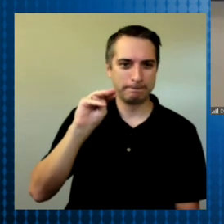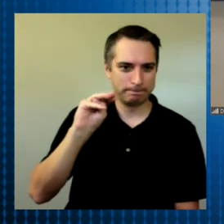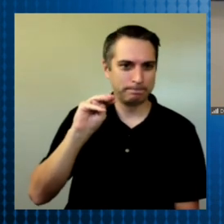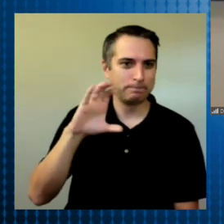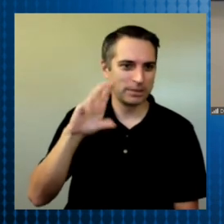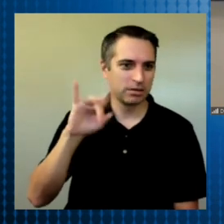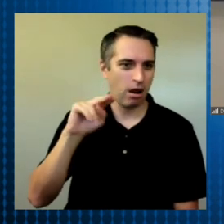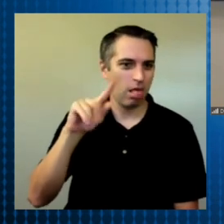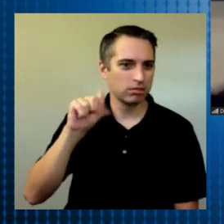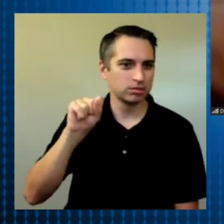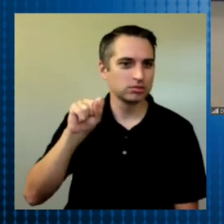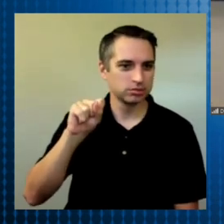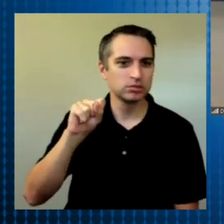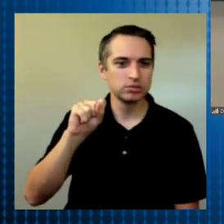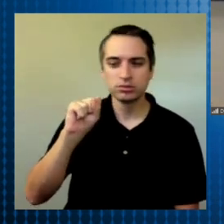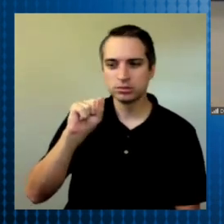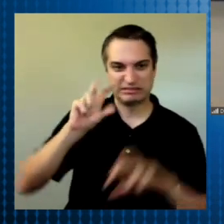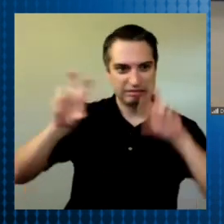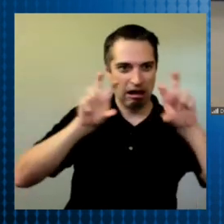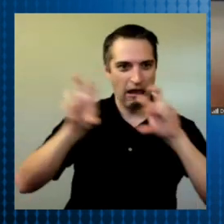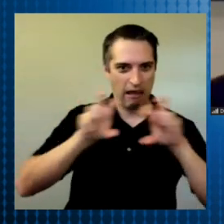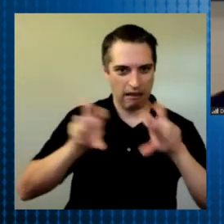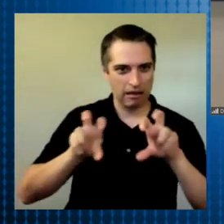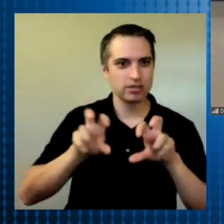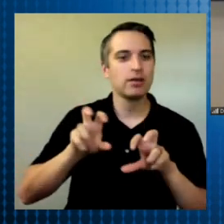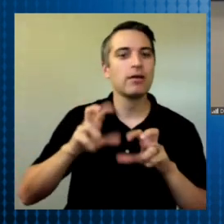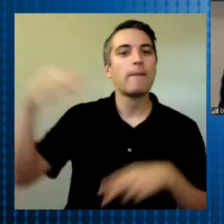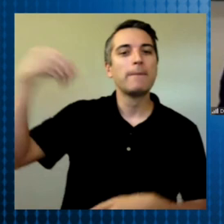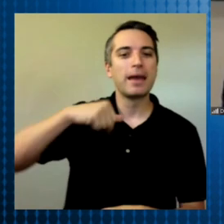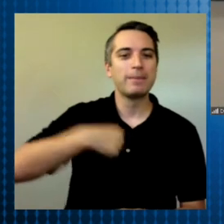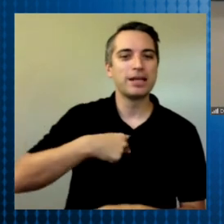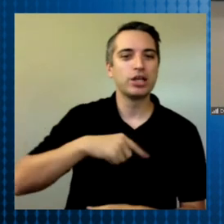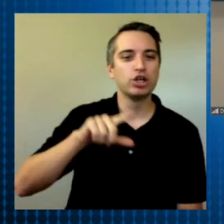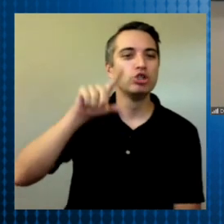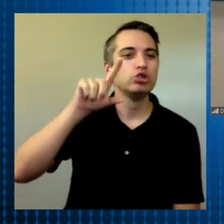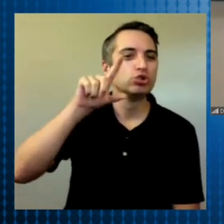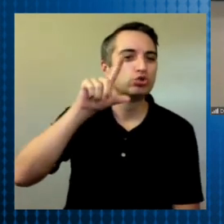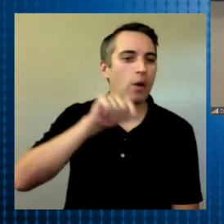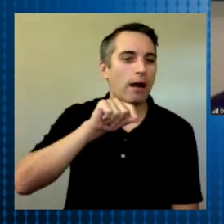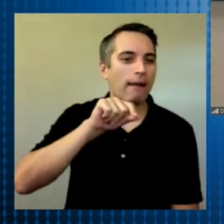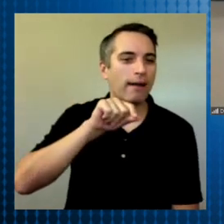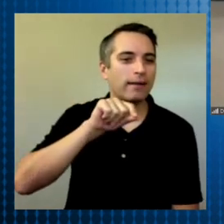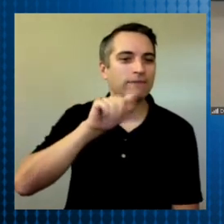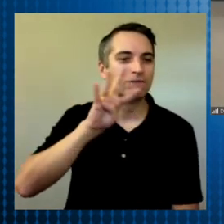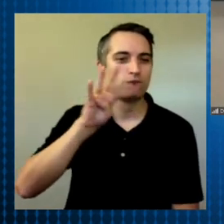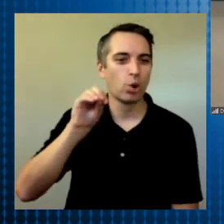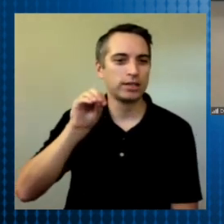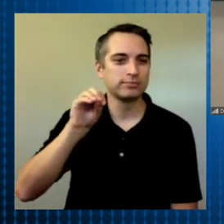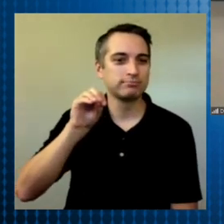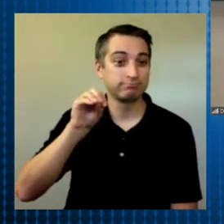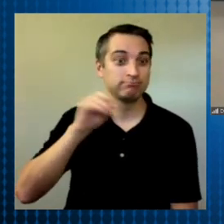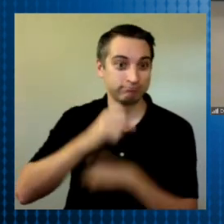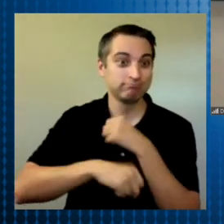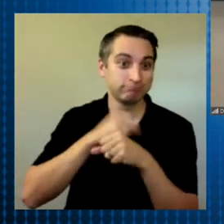strong. And by the 2040, that $10 million might be, what, $200 million, you know. So I'm trying to say that in